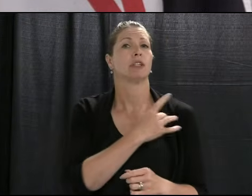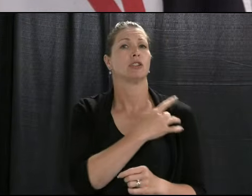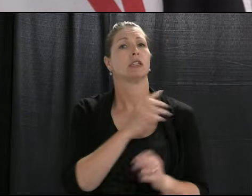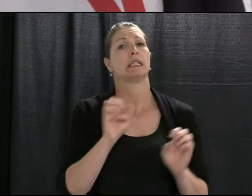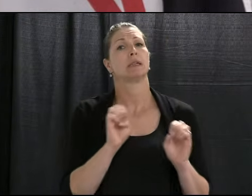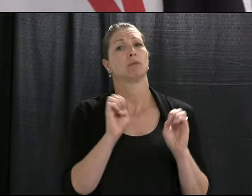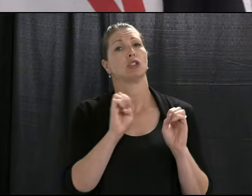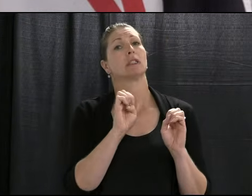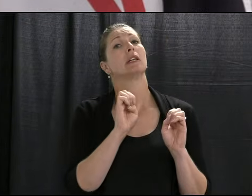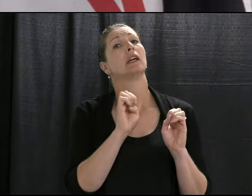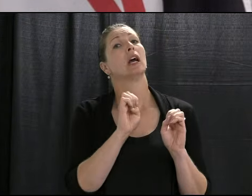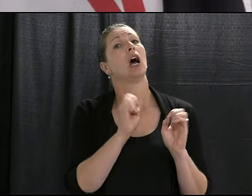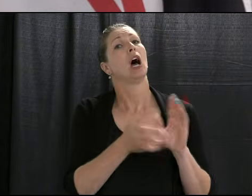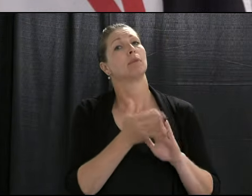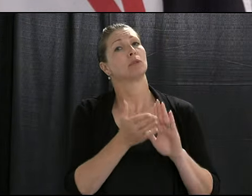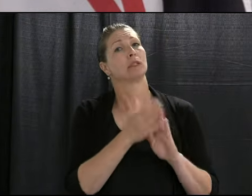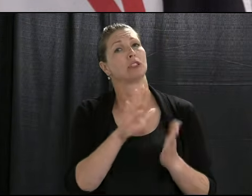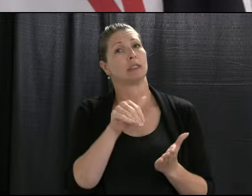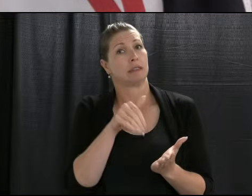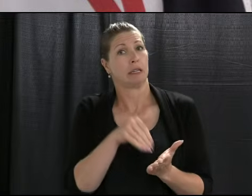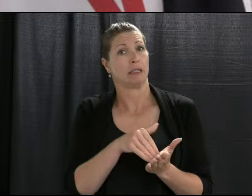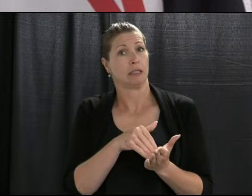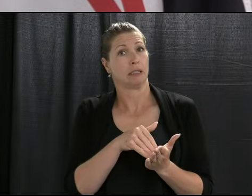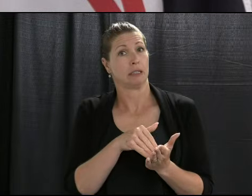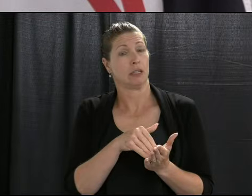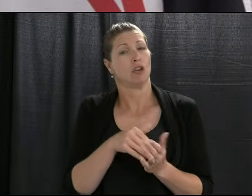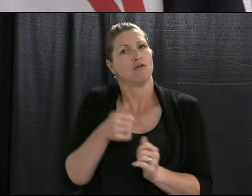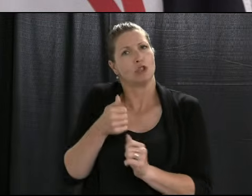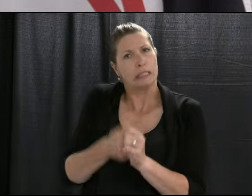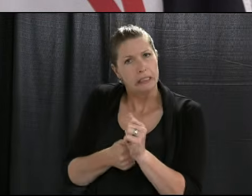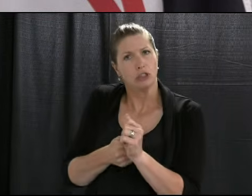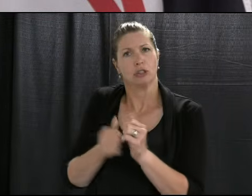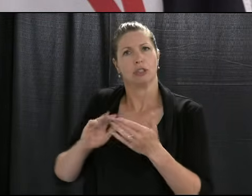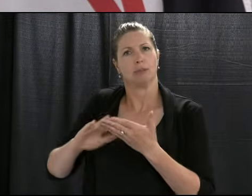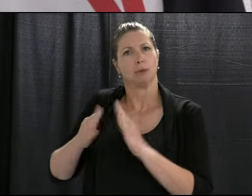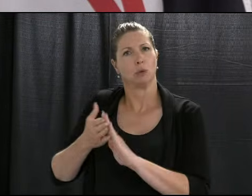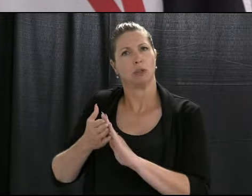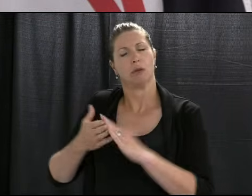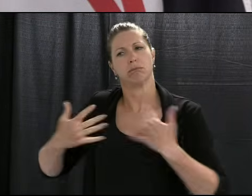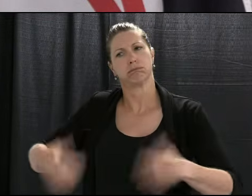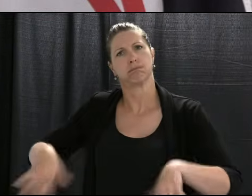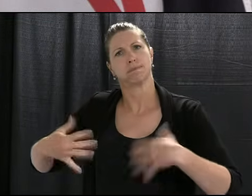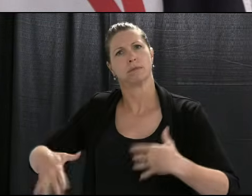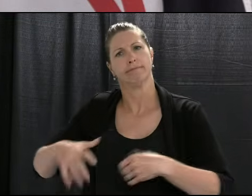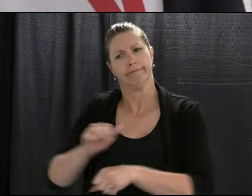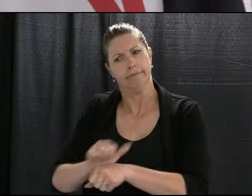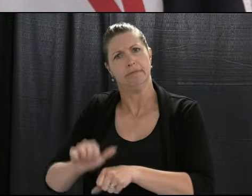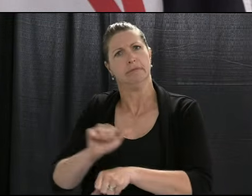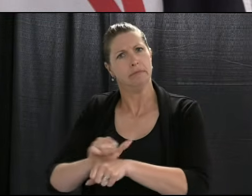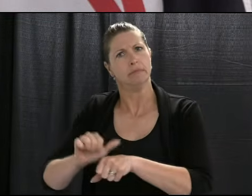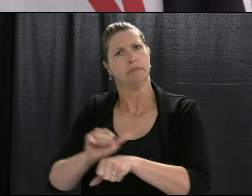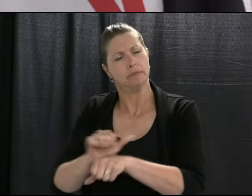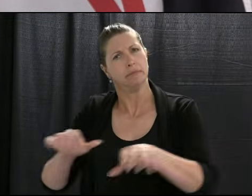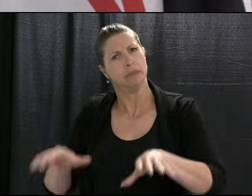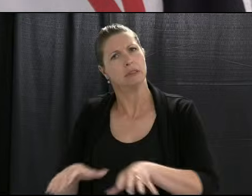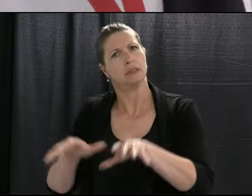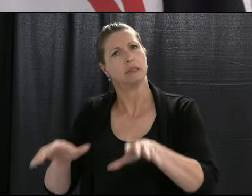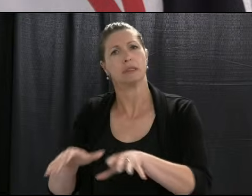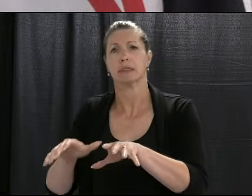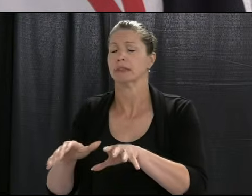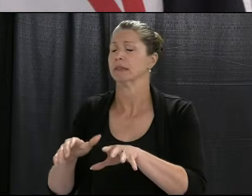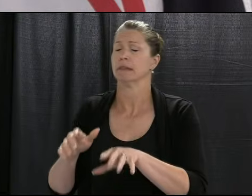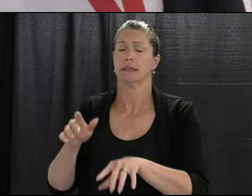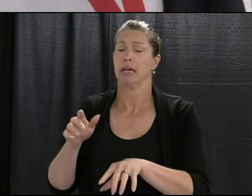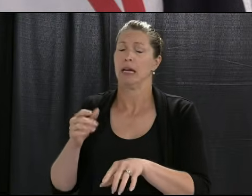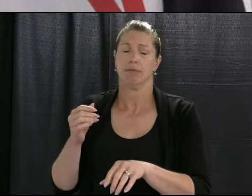Operations Centre and the Emergency Operations Centre in the affected communities are also putting in extremely long hours. You can only imagine how hard it is